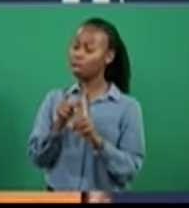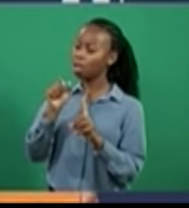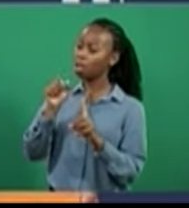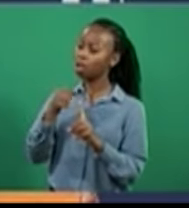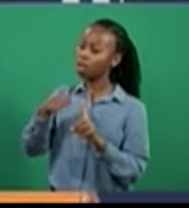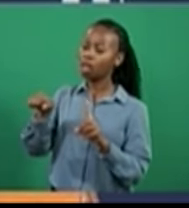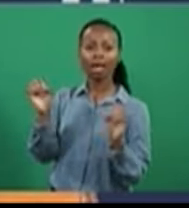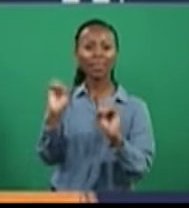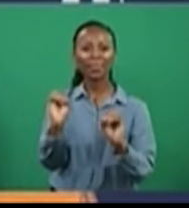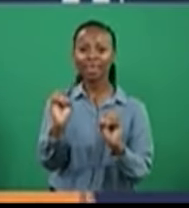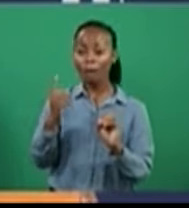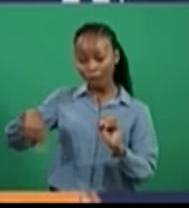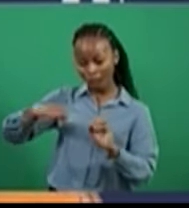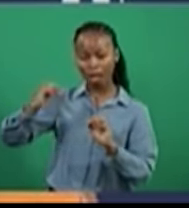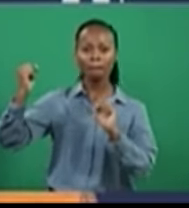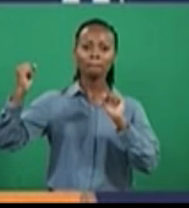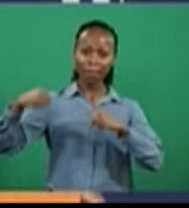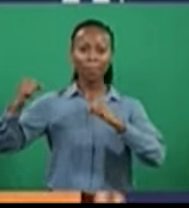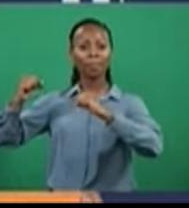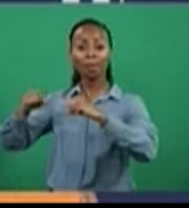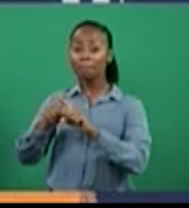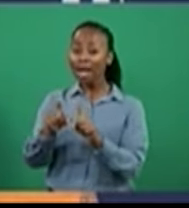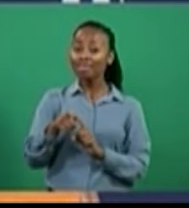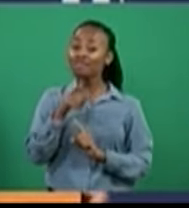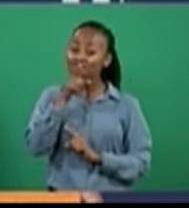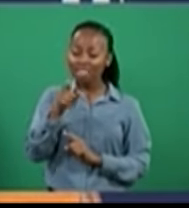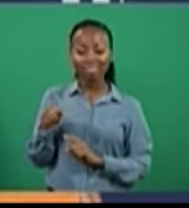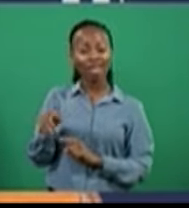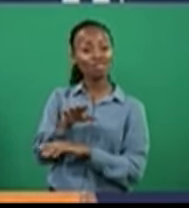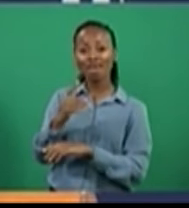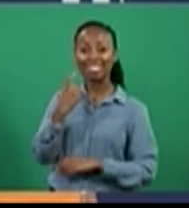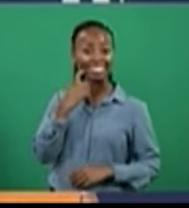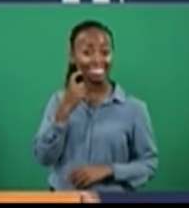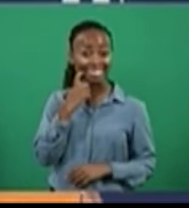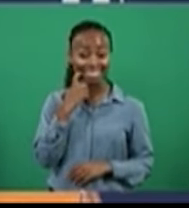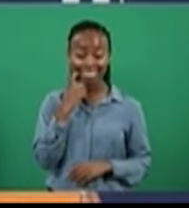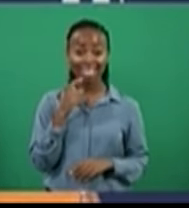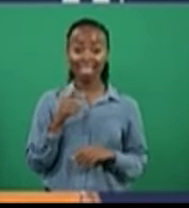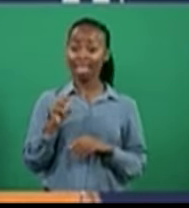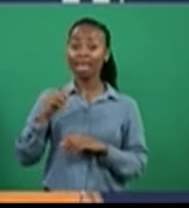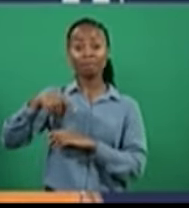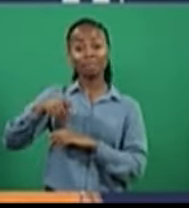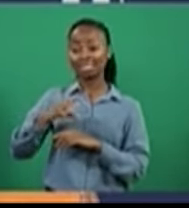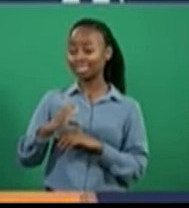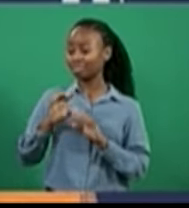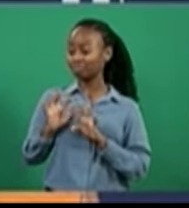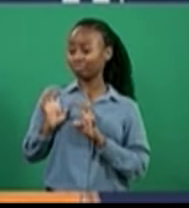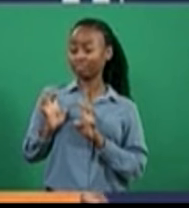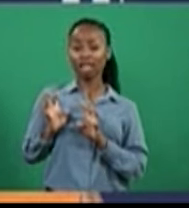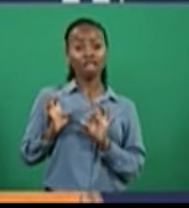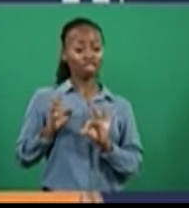easy. This MPC, you know, there are three PhDs in this